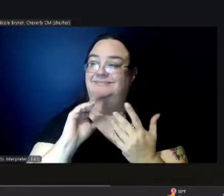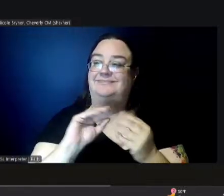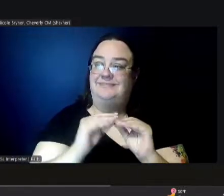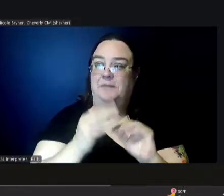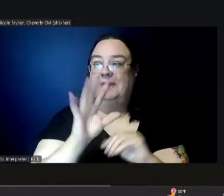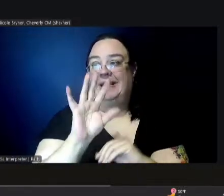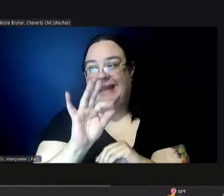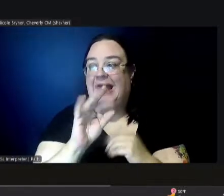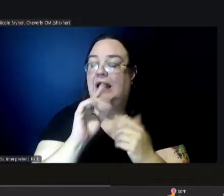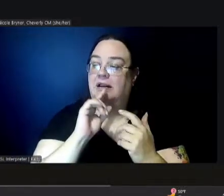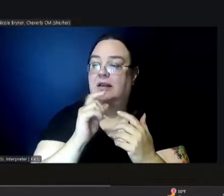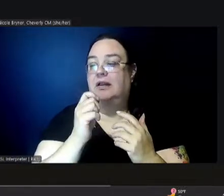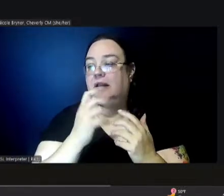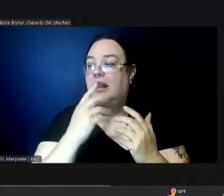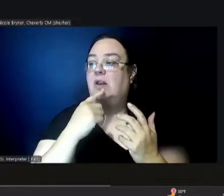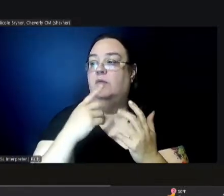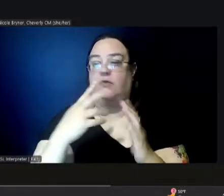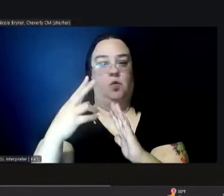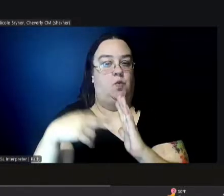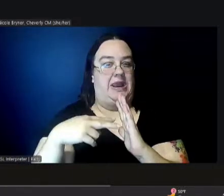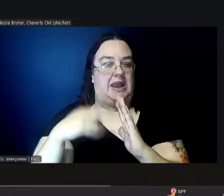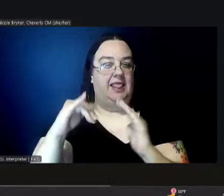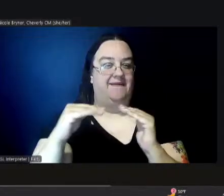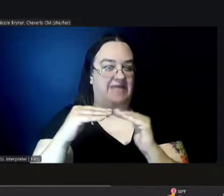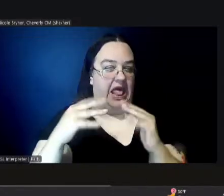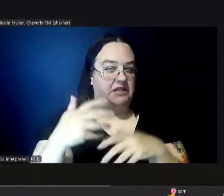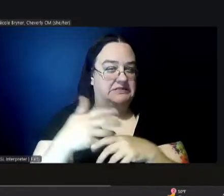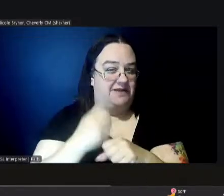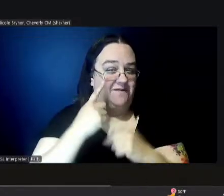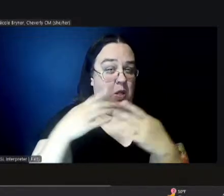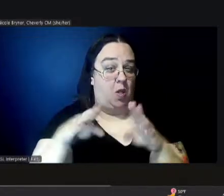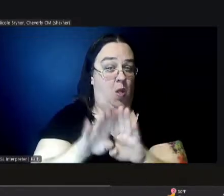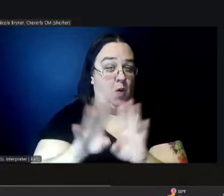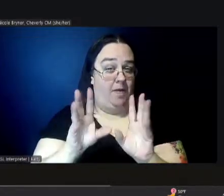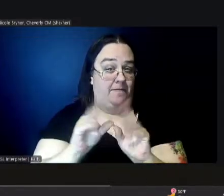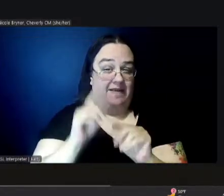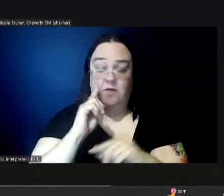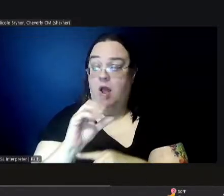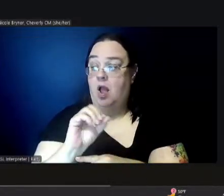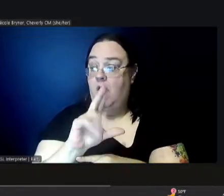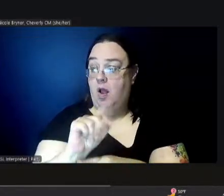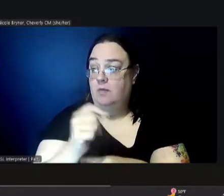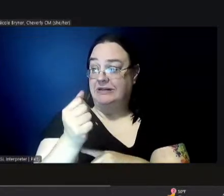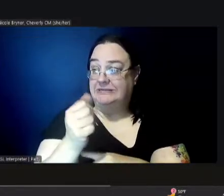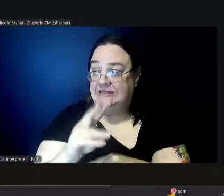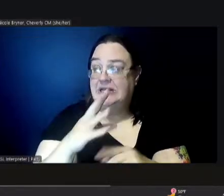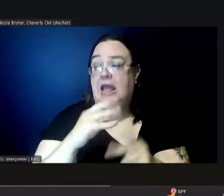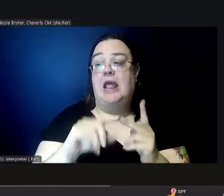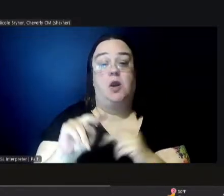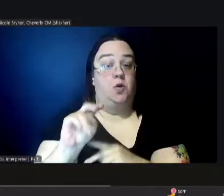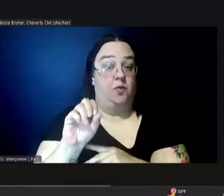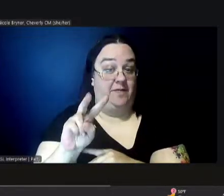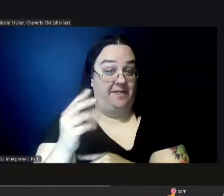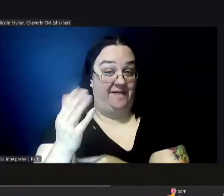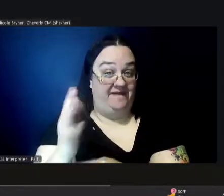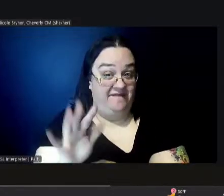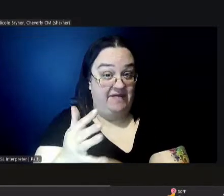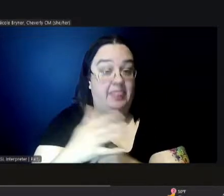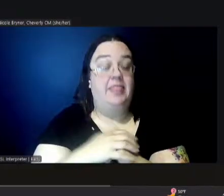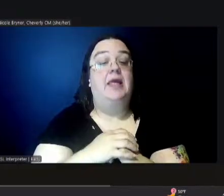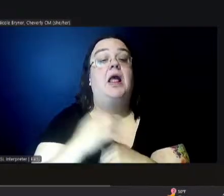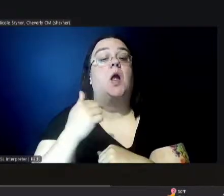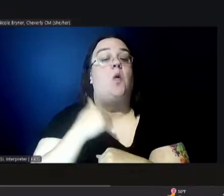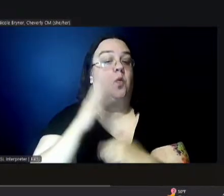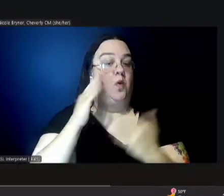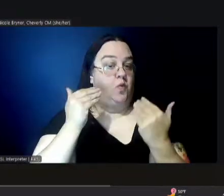fair summary from the closed meetings of October 16 and November 5th. I will proceed with